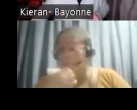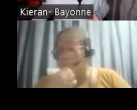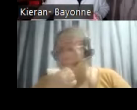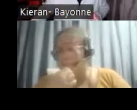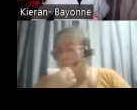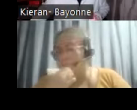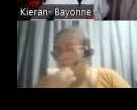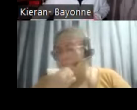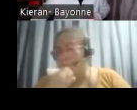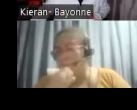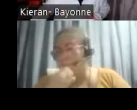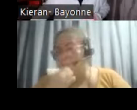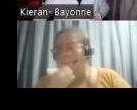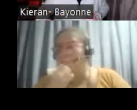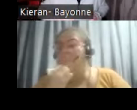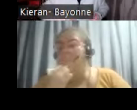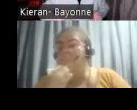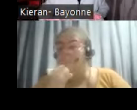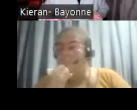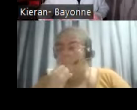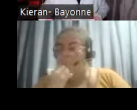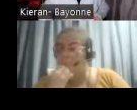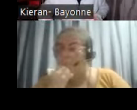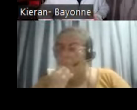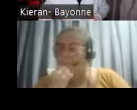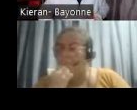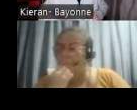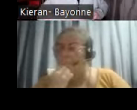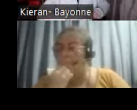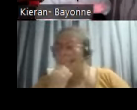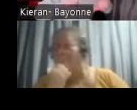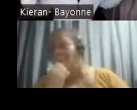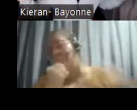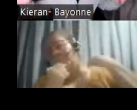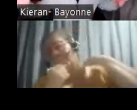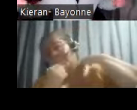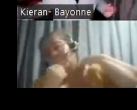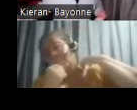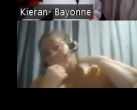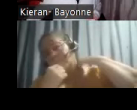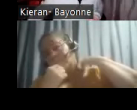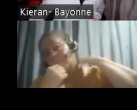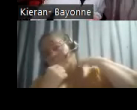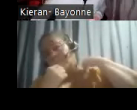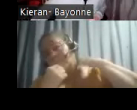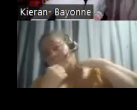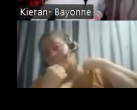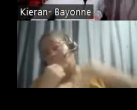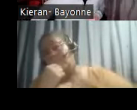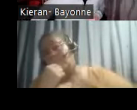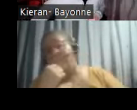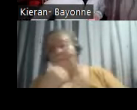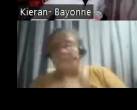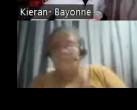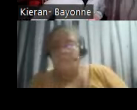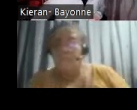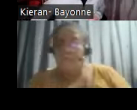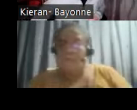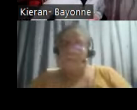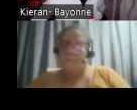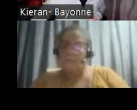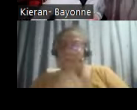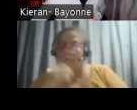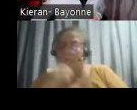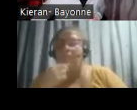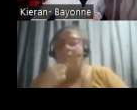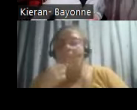3 years to cut emissions by 50%, or we will have irreversible climate change, right? And I think we got a better chance